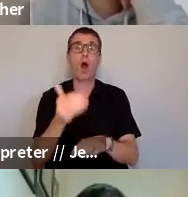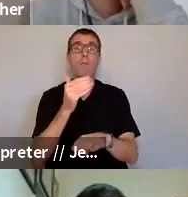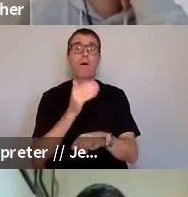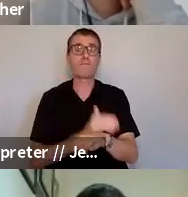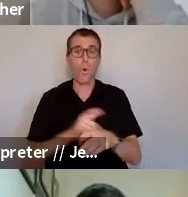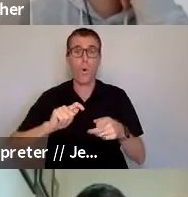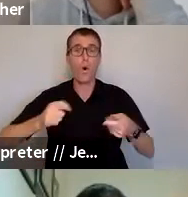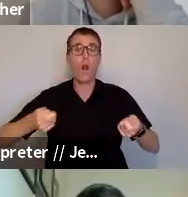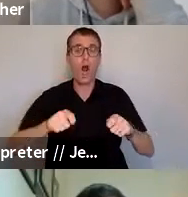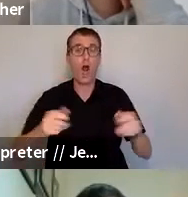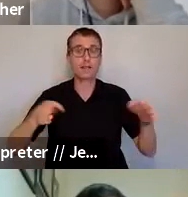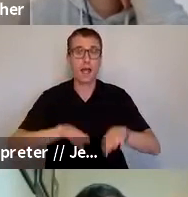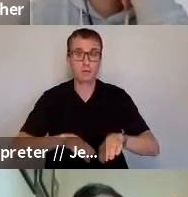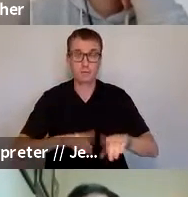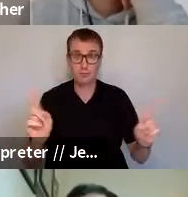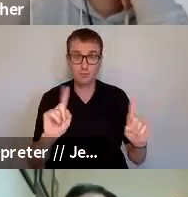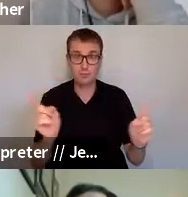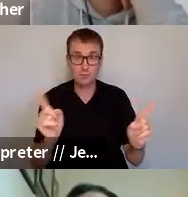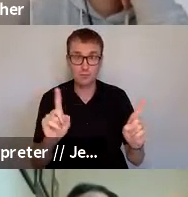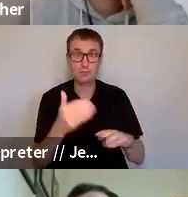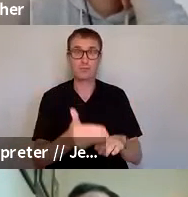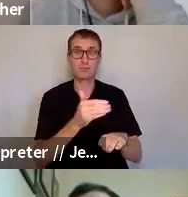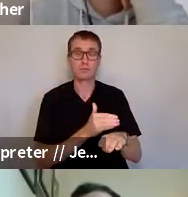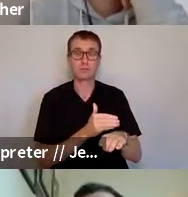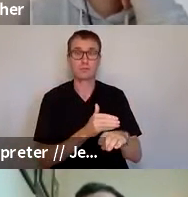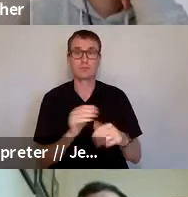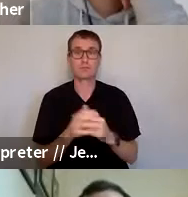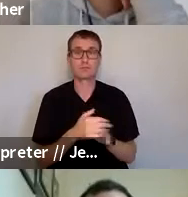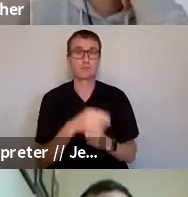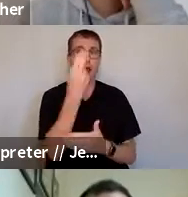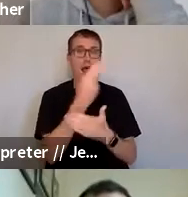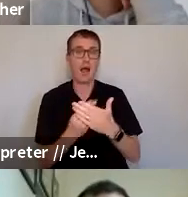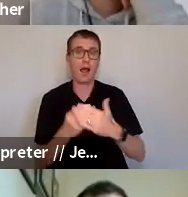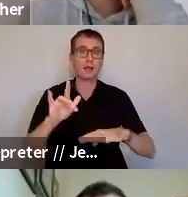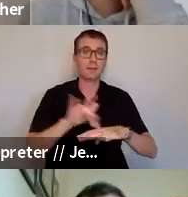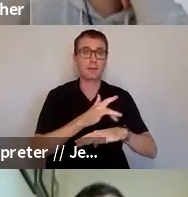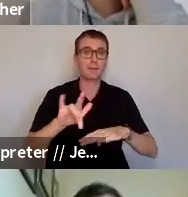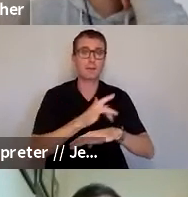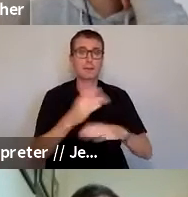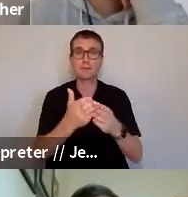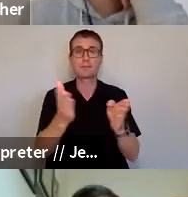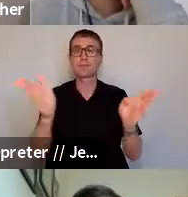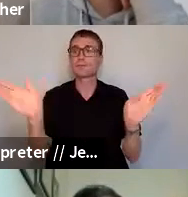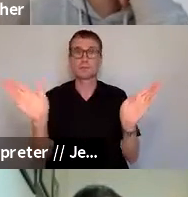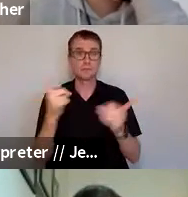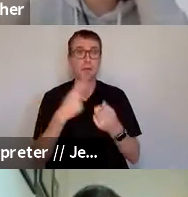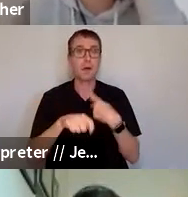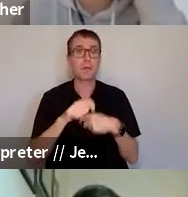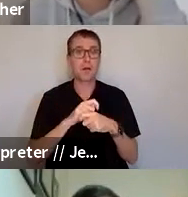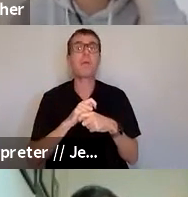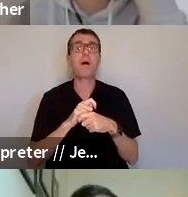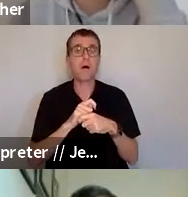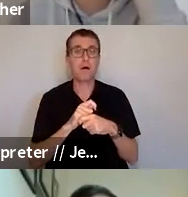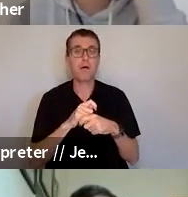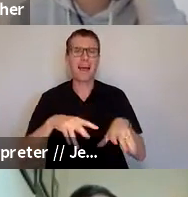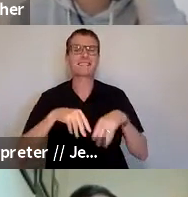is that we actually, the art world was starting to really acknowledge that there was a need for there